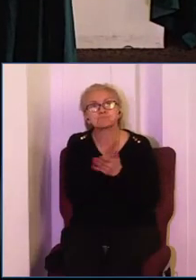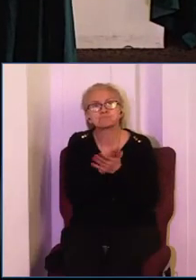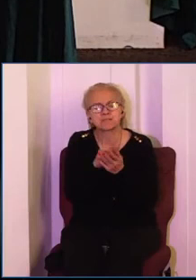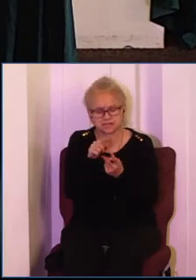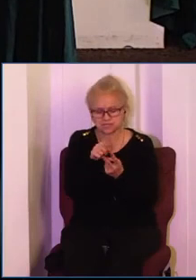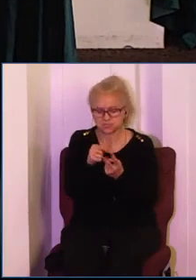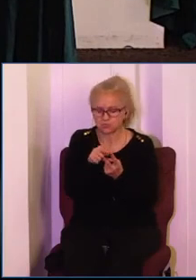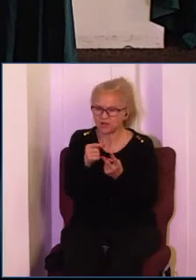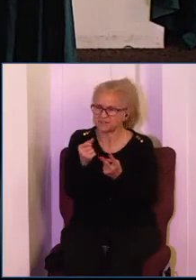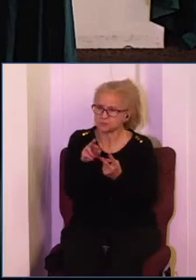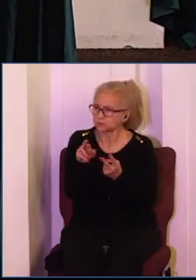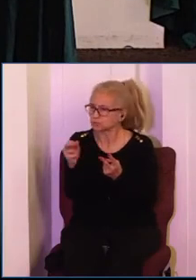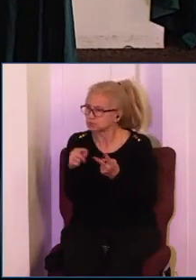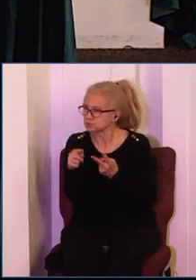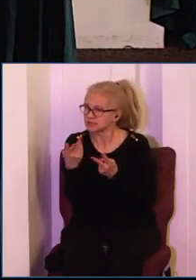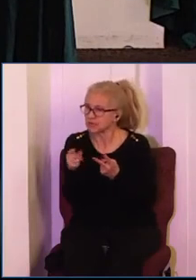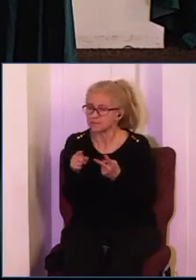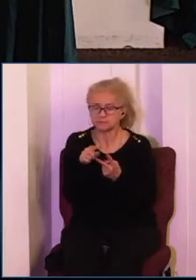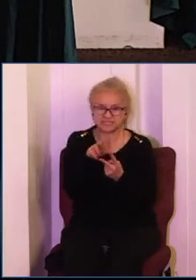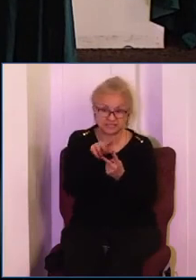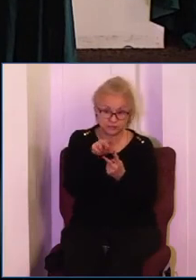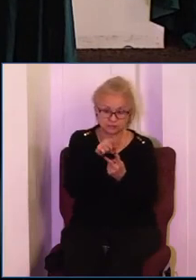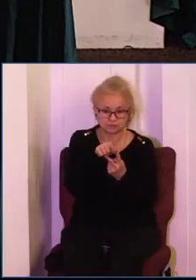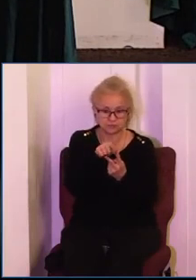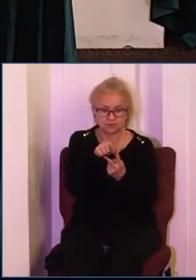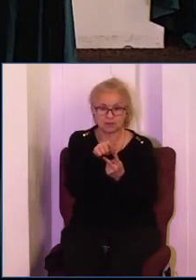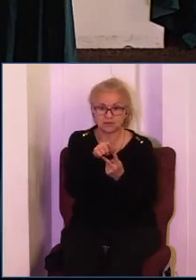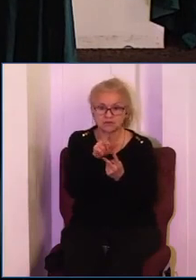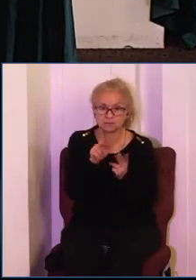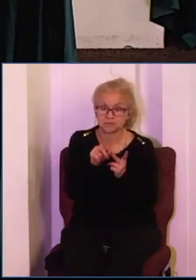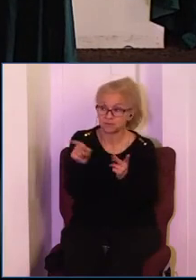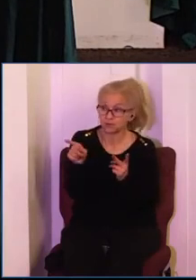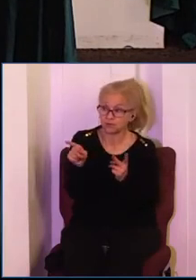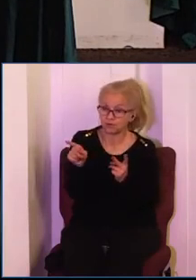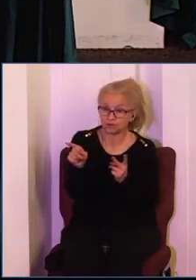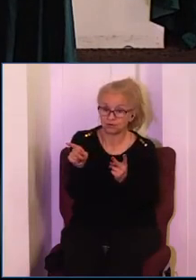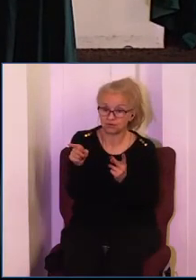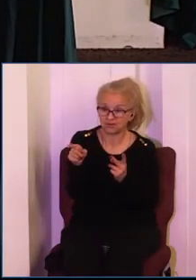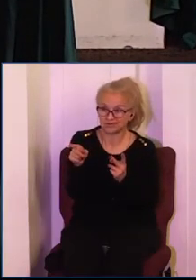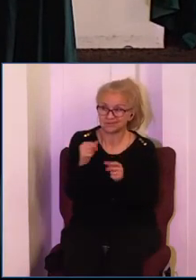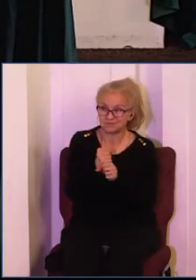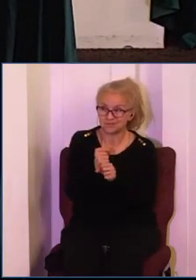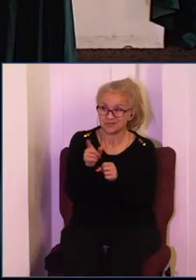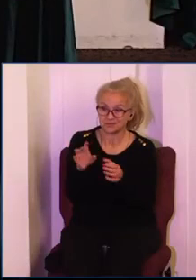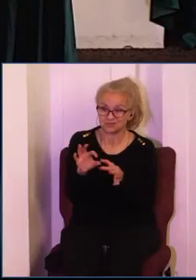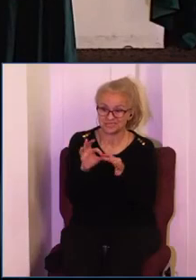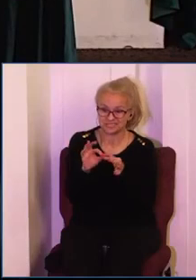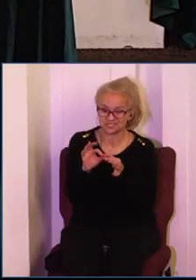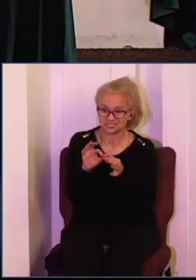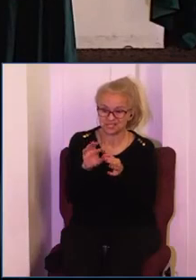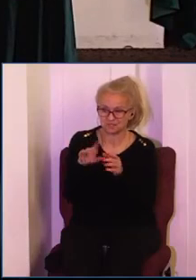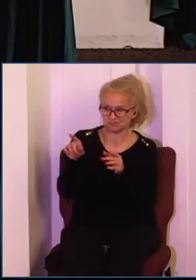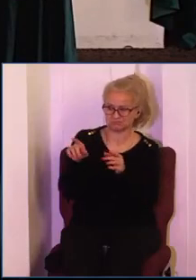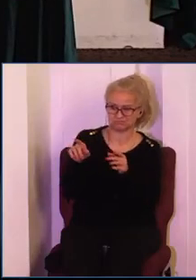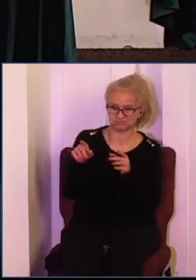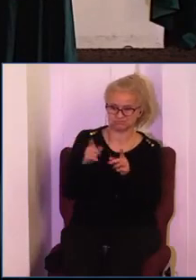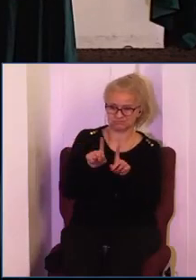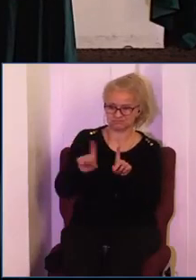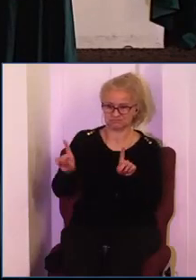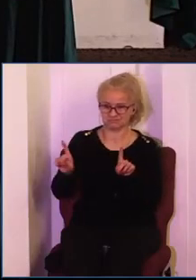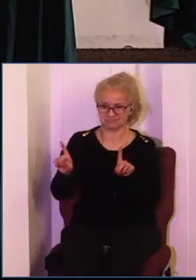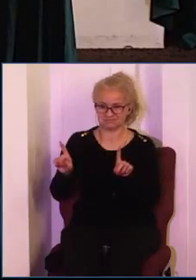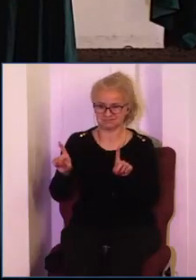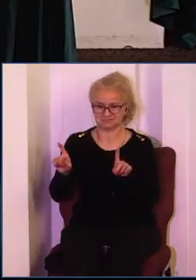things happened. That either the people turn those relationships around and decide, we're in